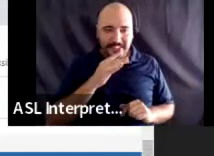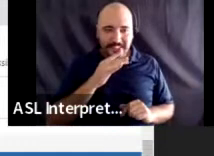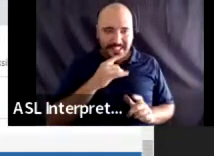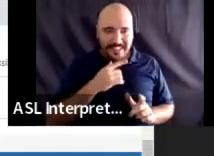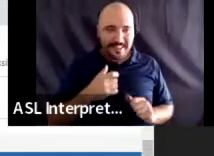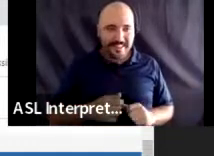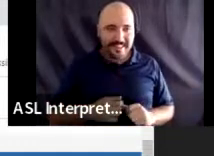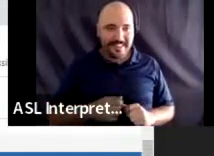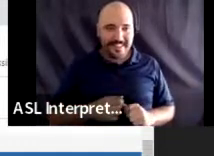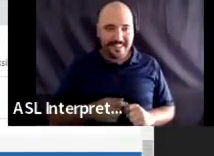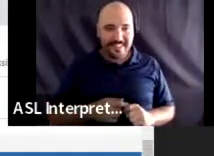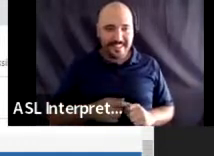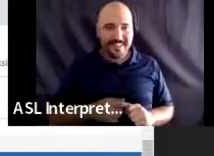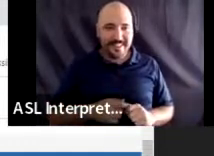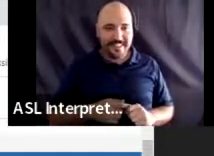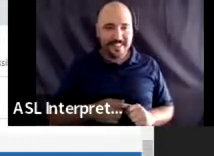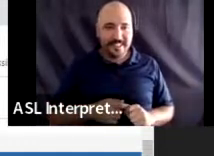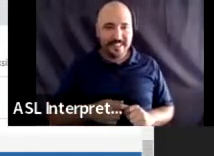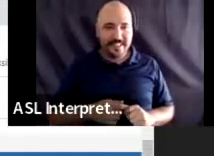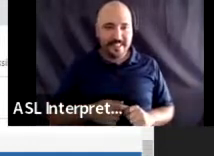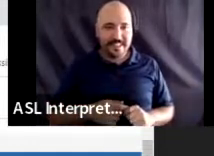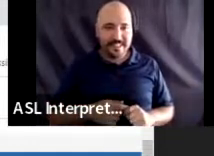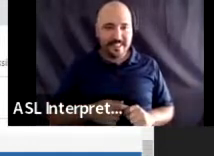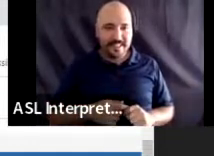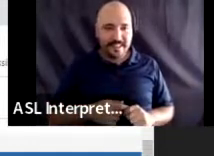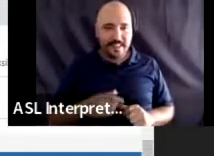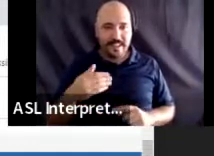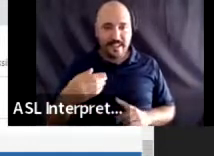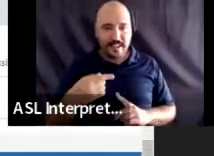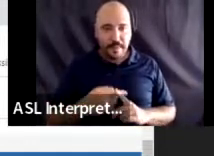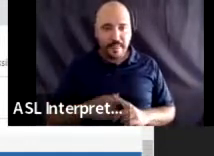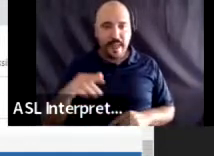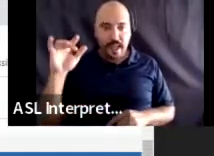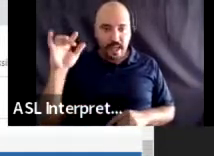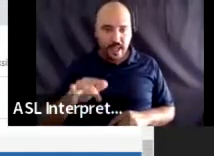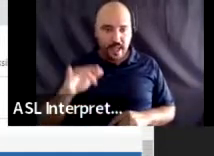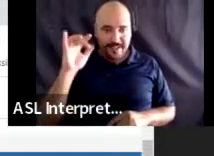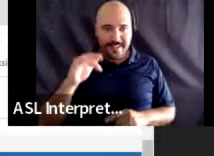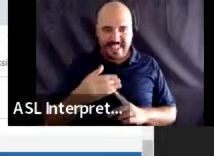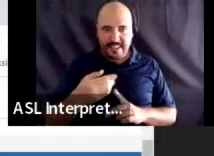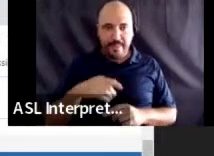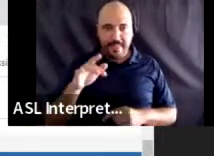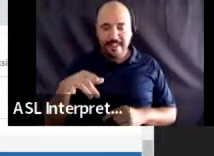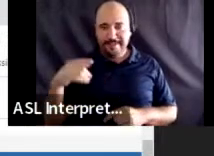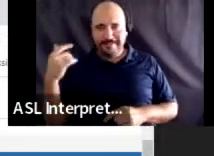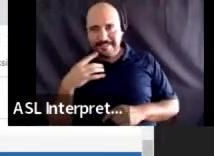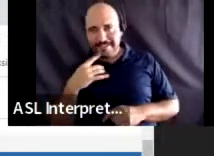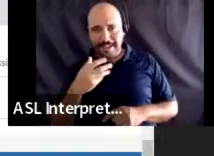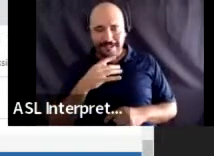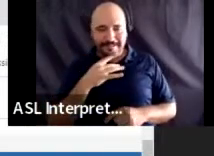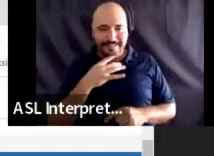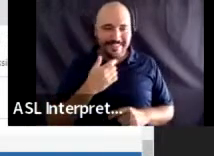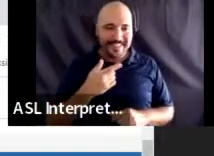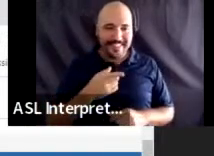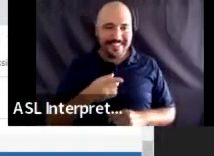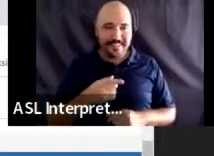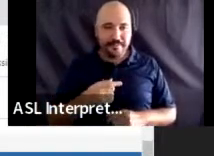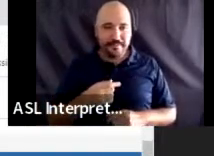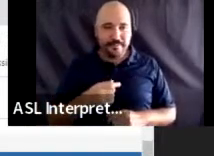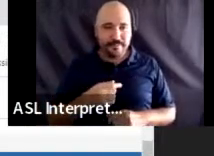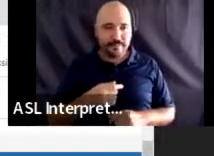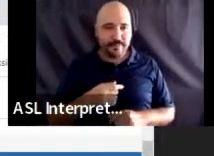Okay. Slower. All right. So now we could go to Next month next button month to activate. and Press enter. there shouldn't be, or hopefully there aren't any